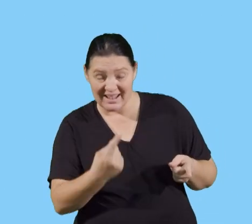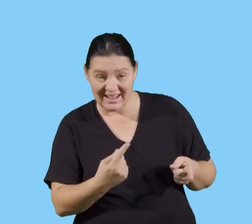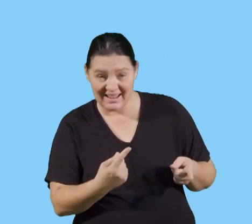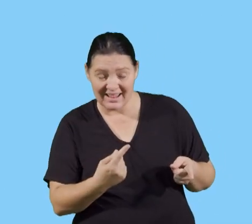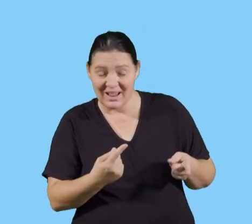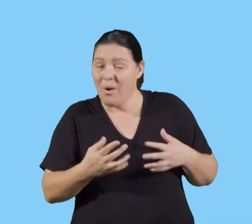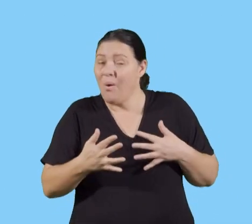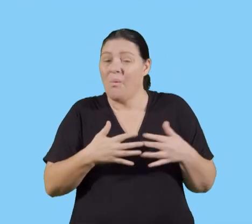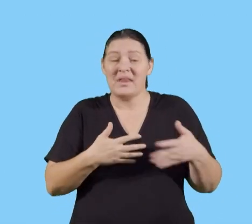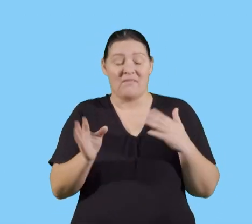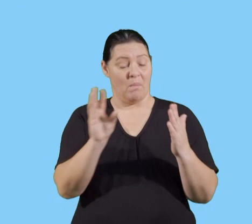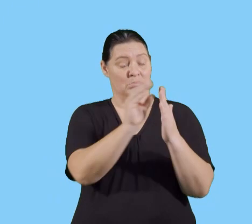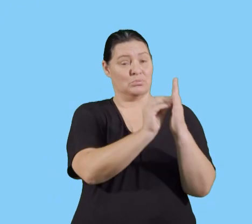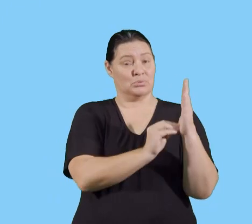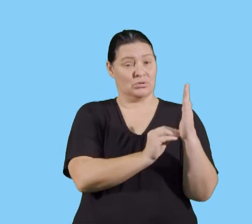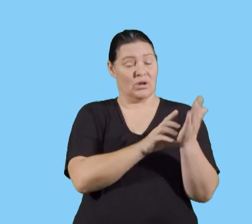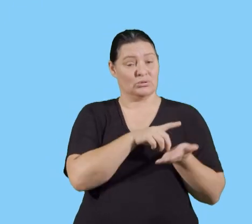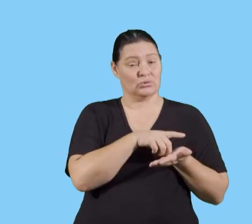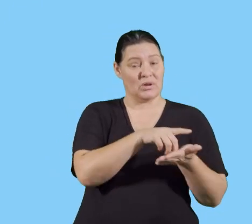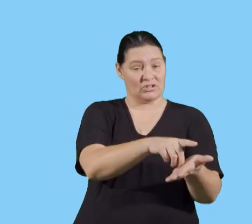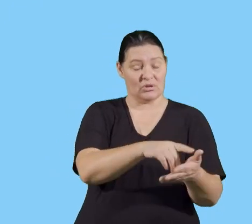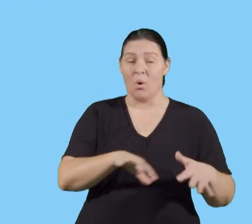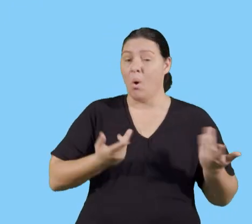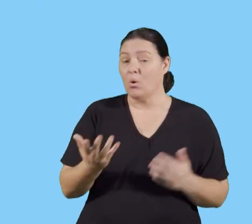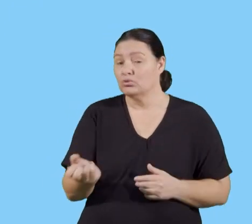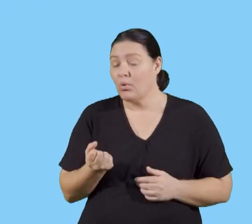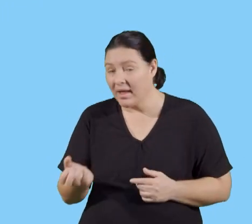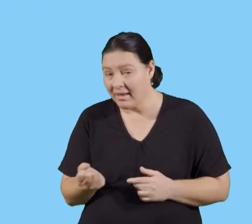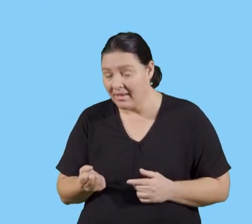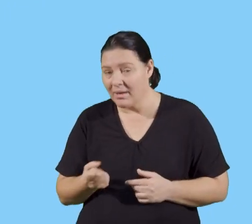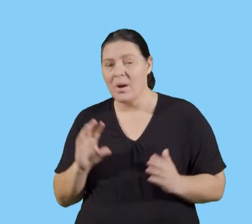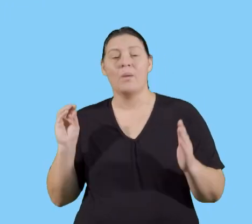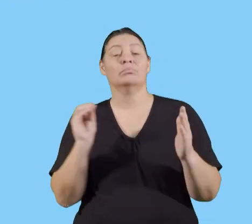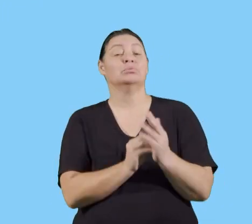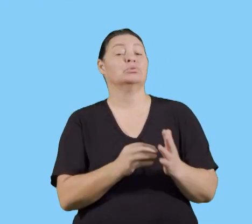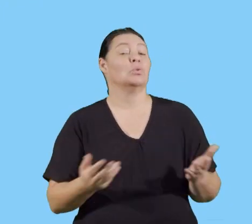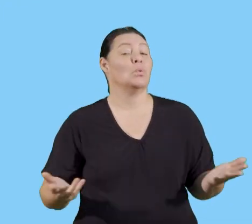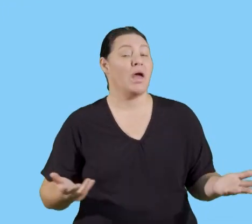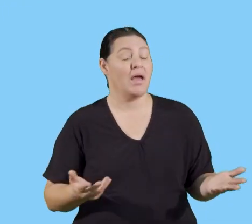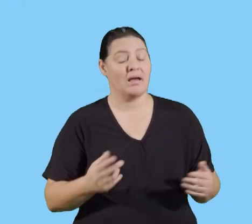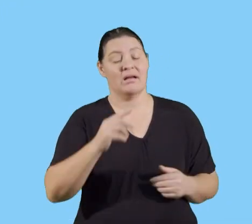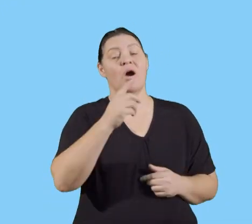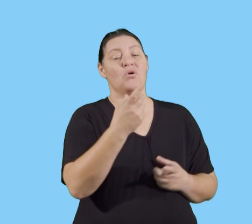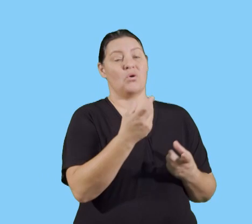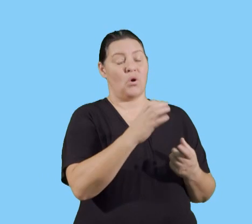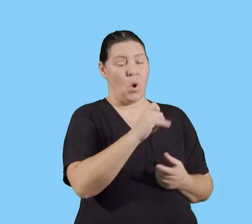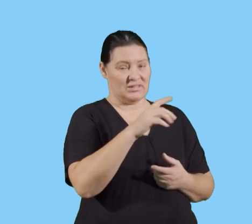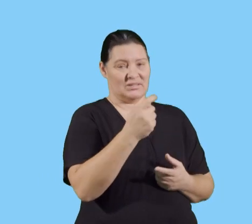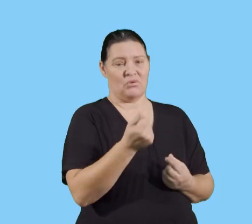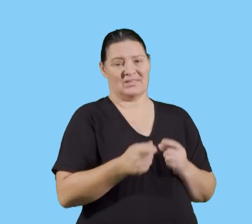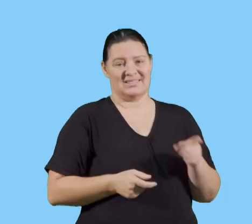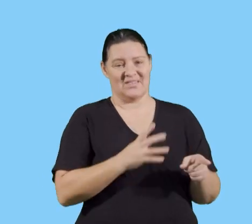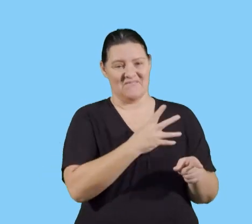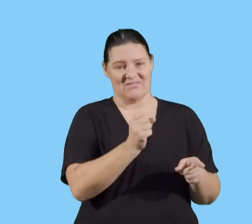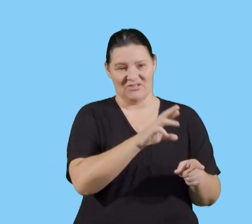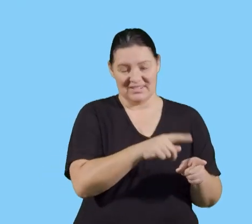ago. Whenever we are recording donations or drawings, we record them on cost